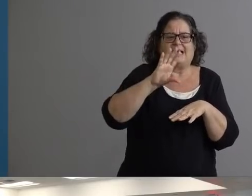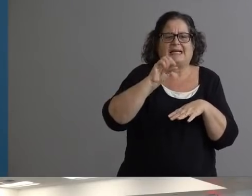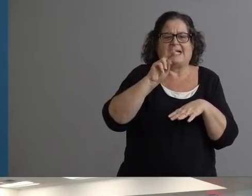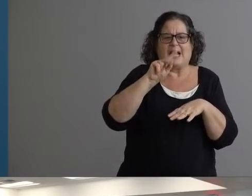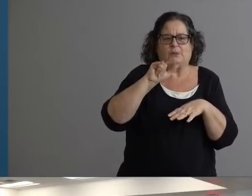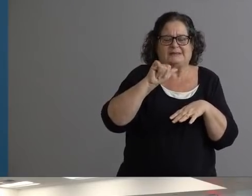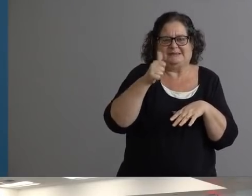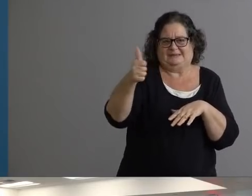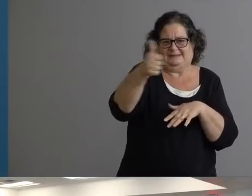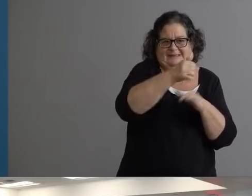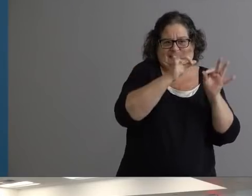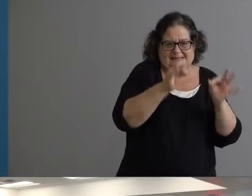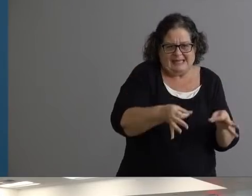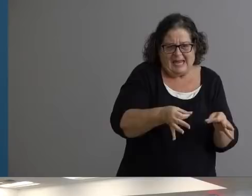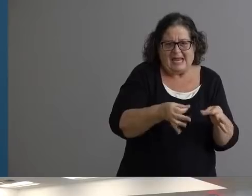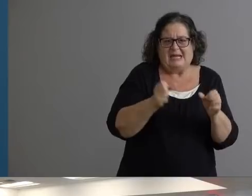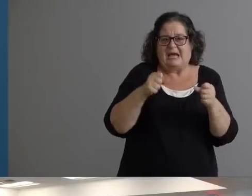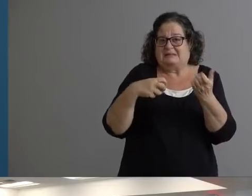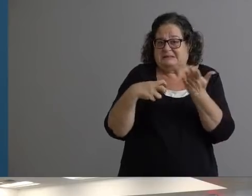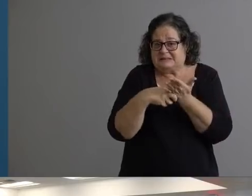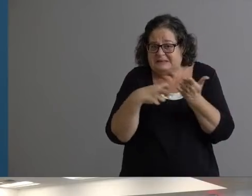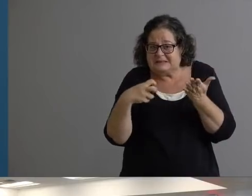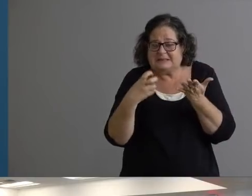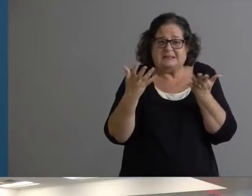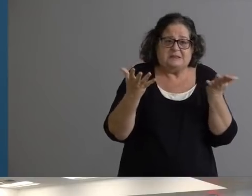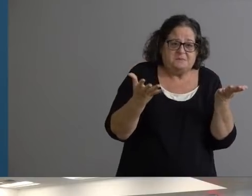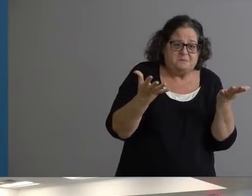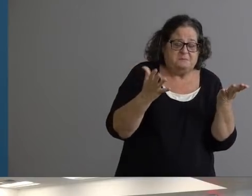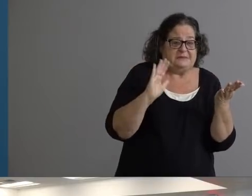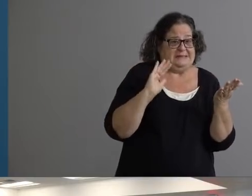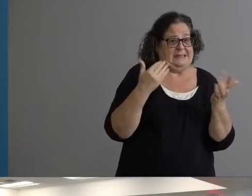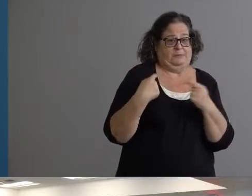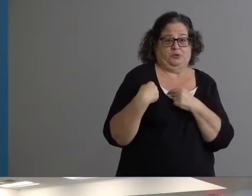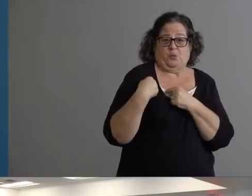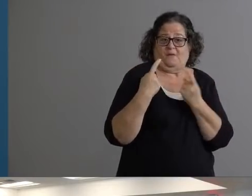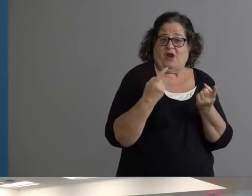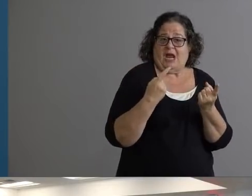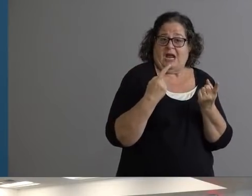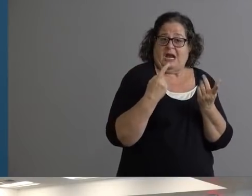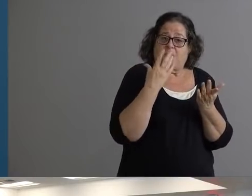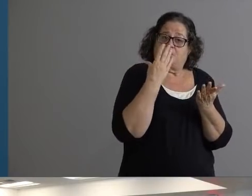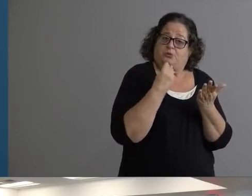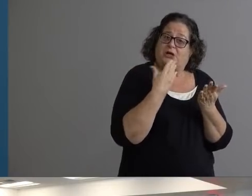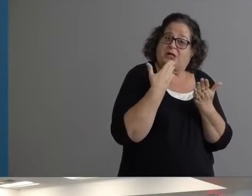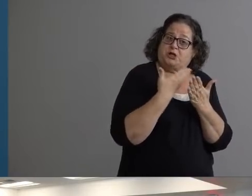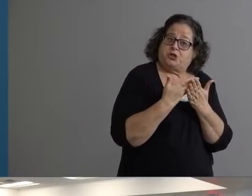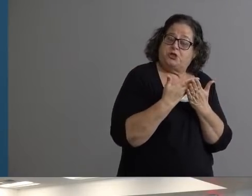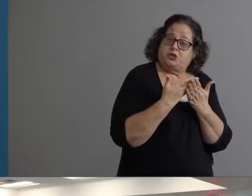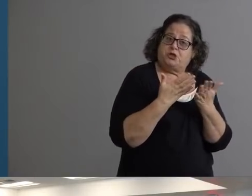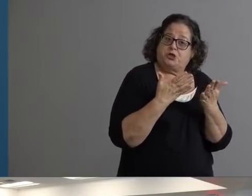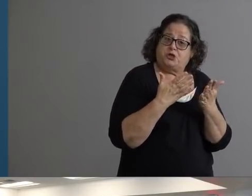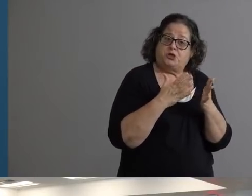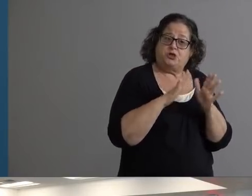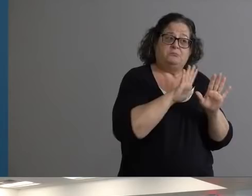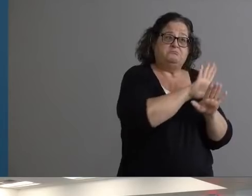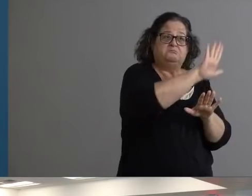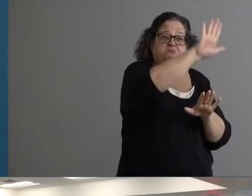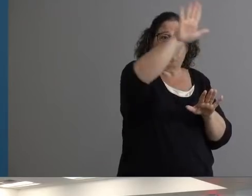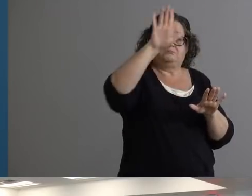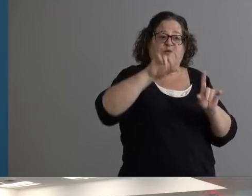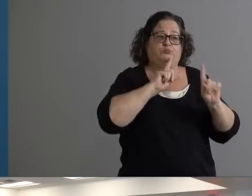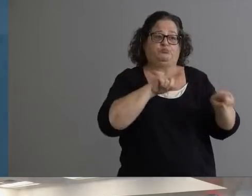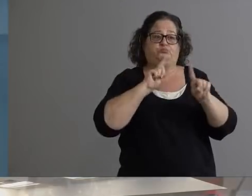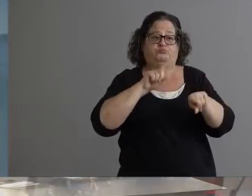so far, so good with the mask mandates. What, Brand next. Brand with 12 minutes, go